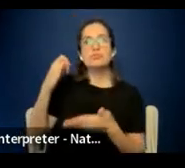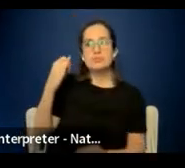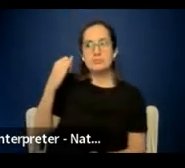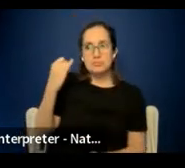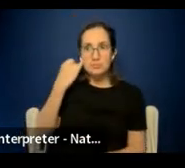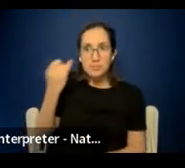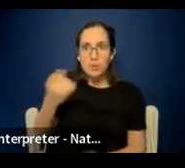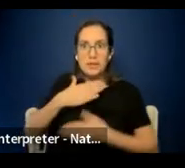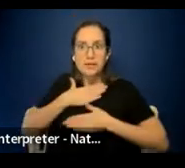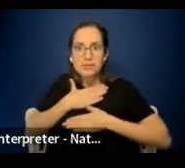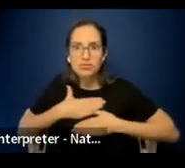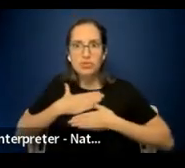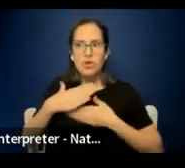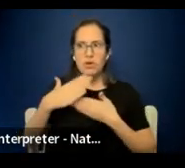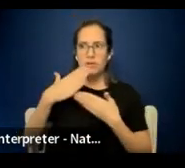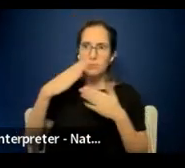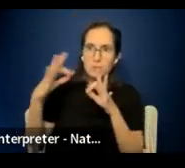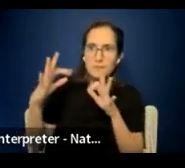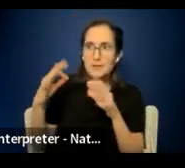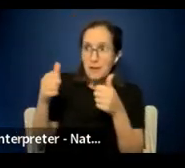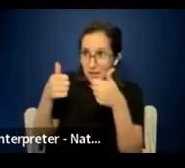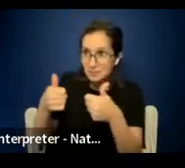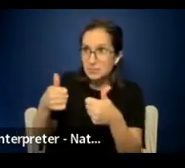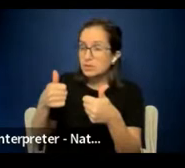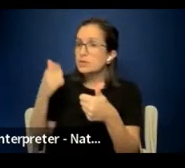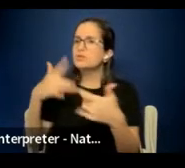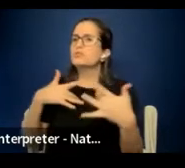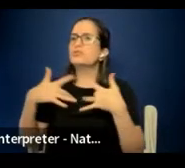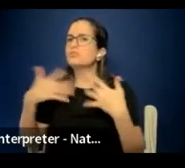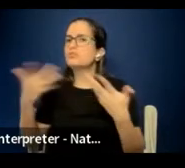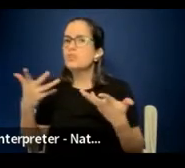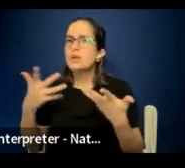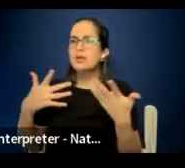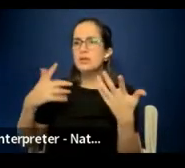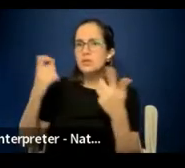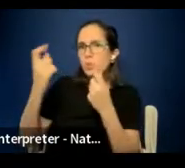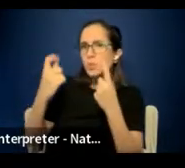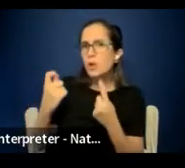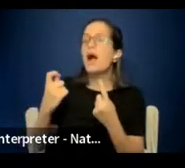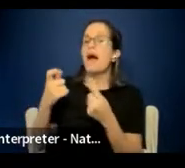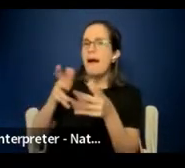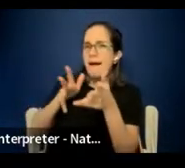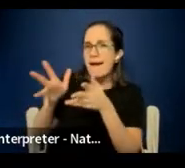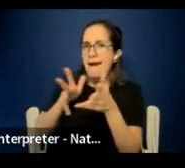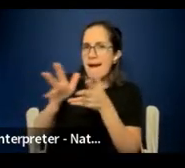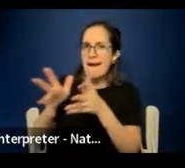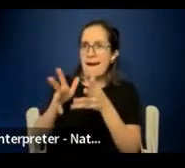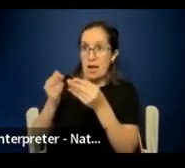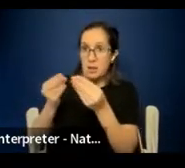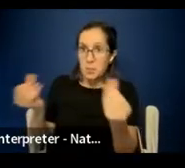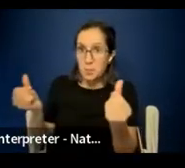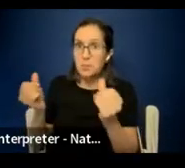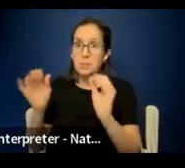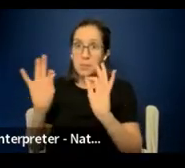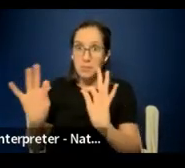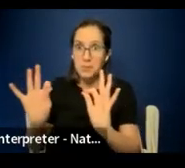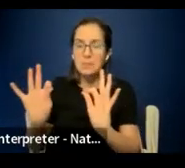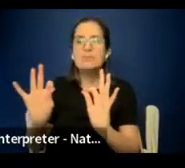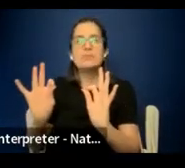year. So being able to address some of their concerns, some of the ways they like to work, you know, again, it's going to be a